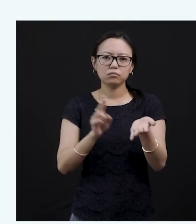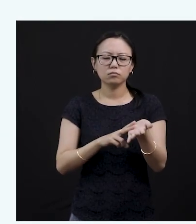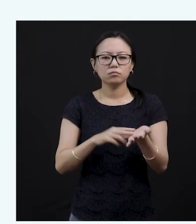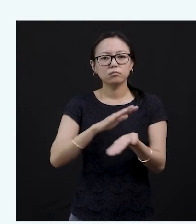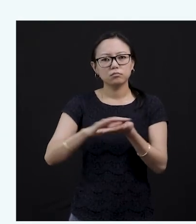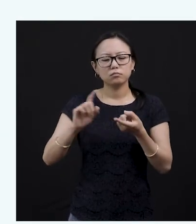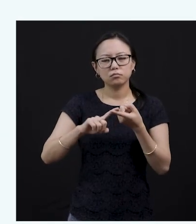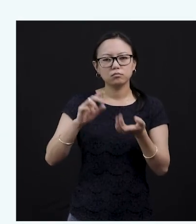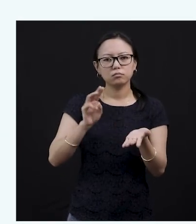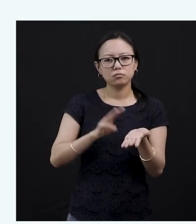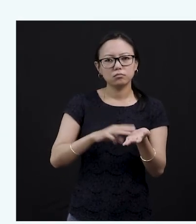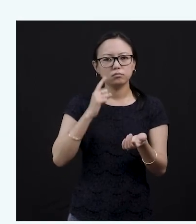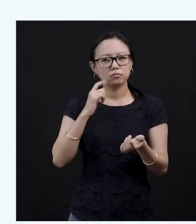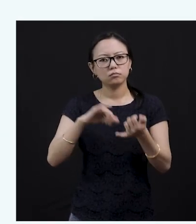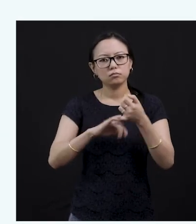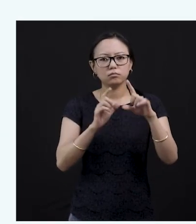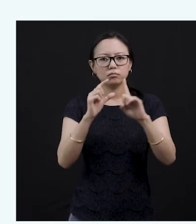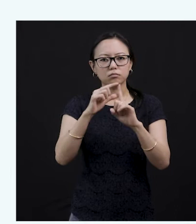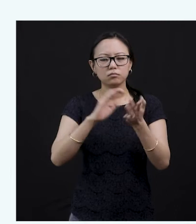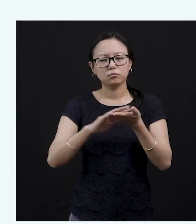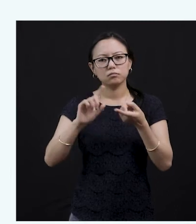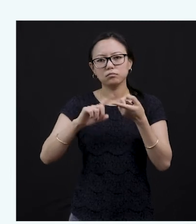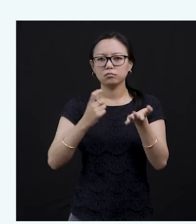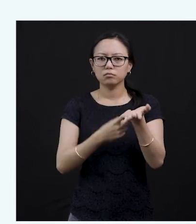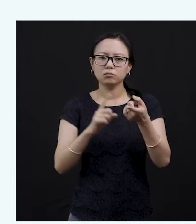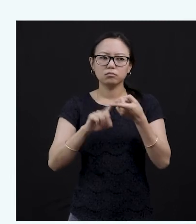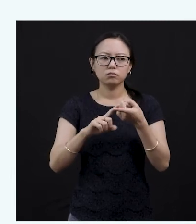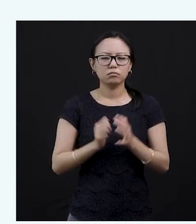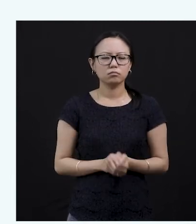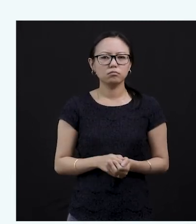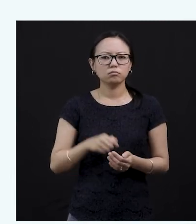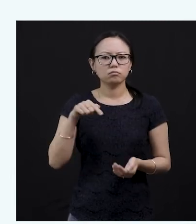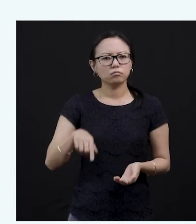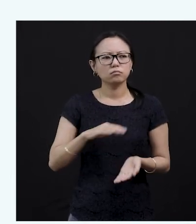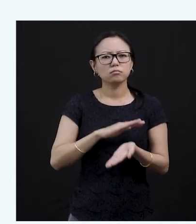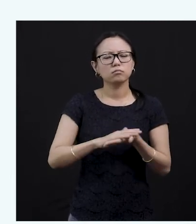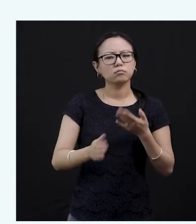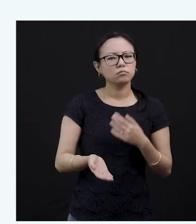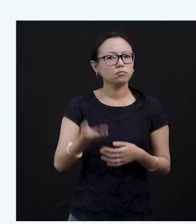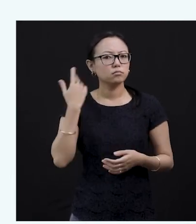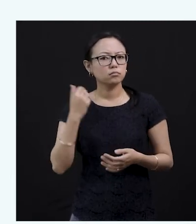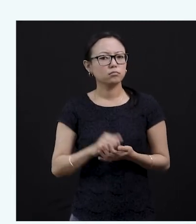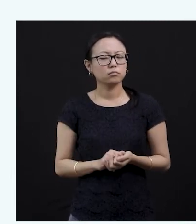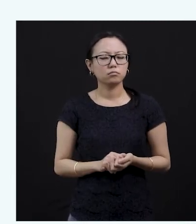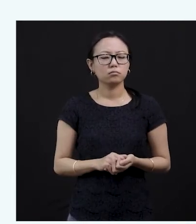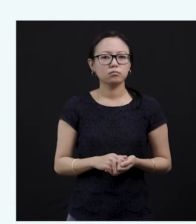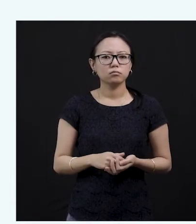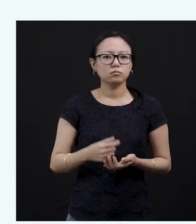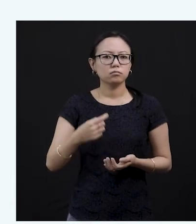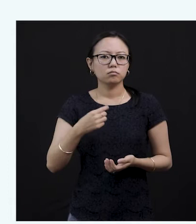Now coming to longitudes. So before I end this lesson, I'm also going to take you back